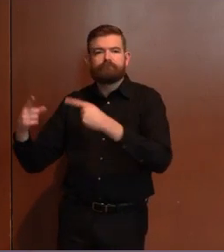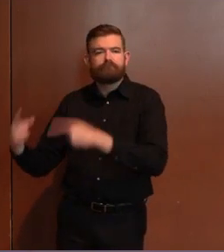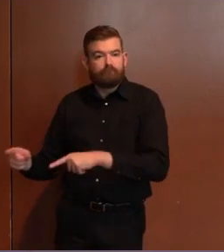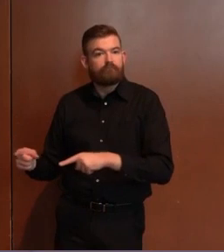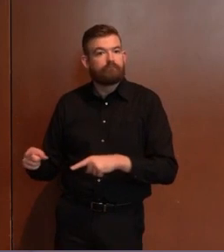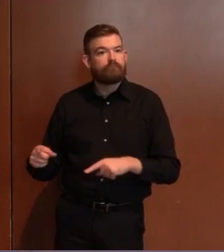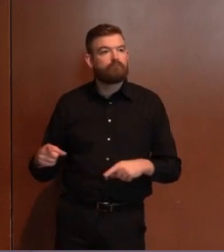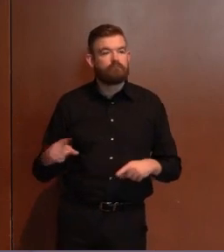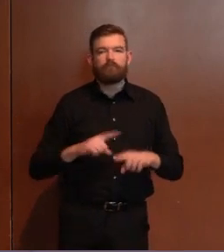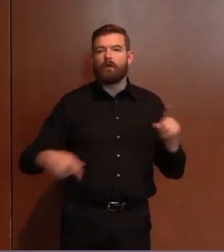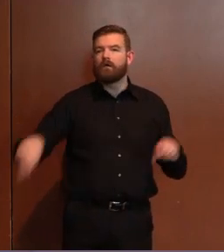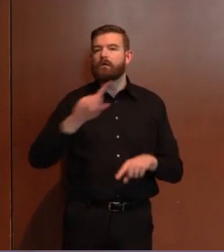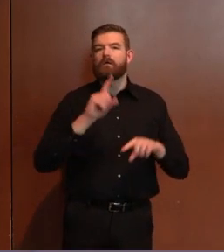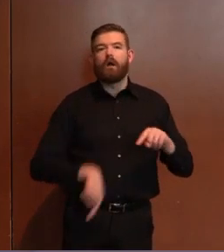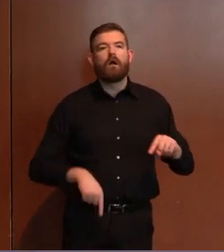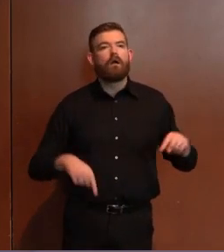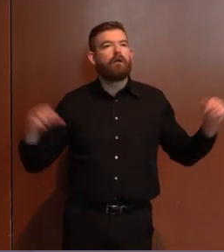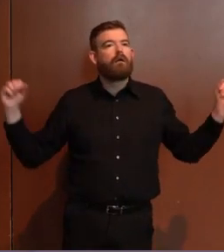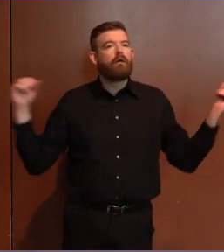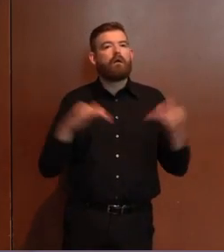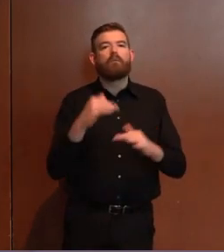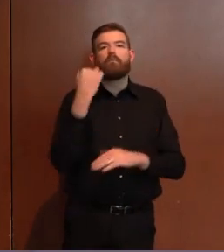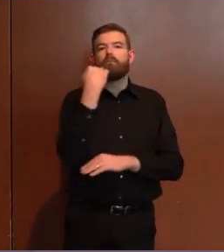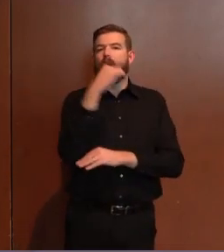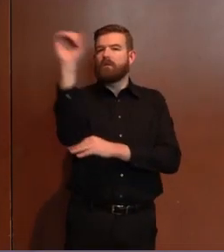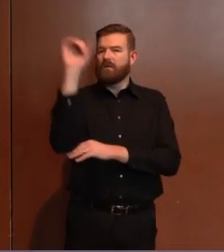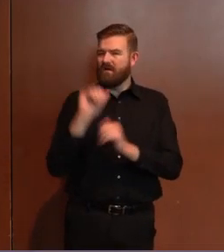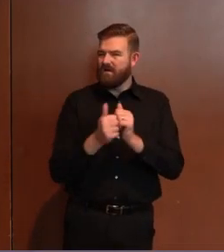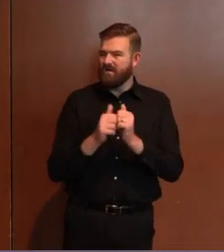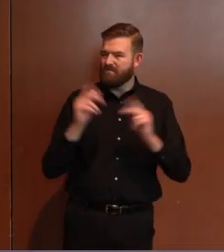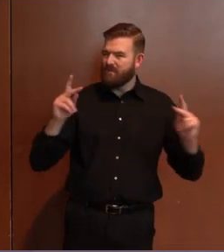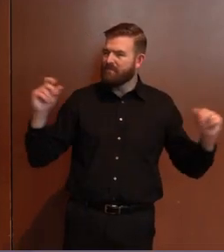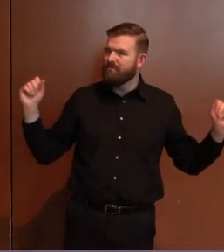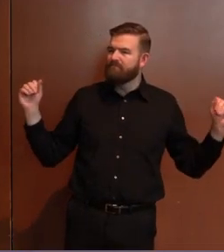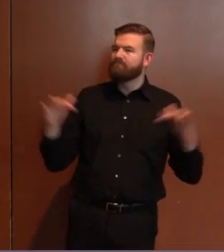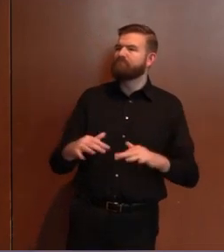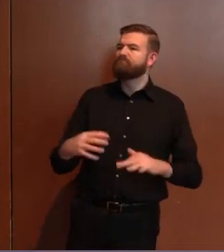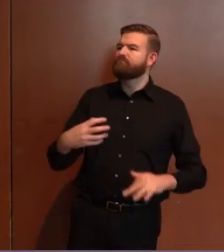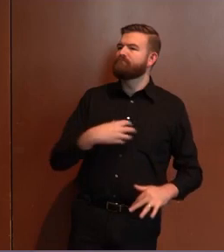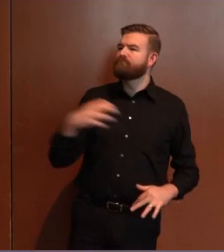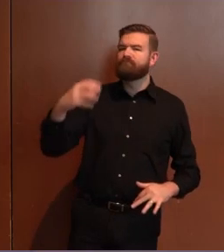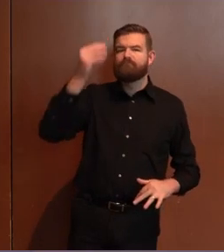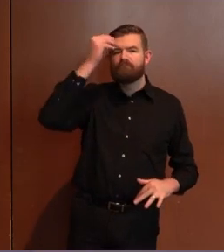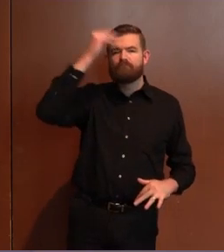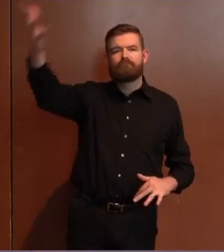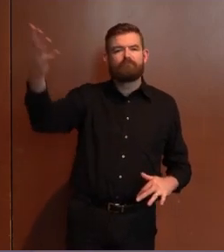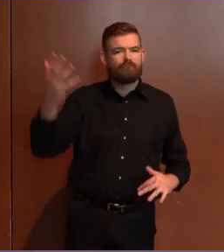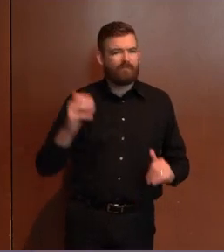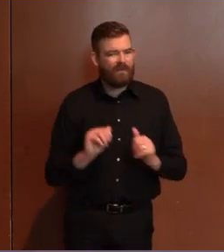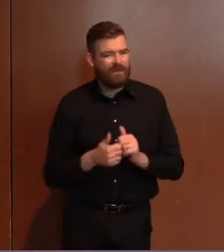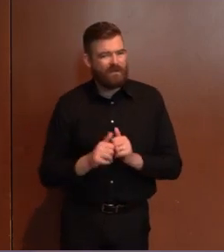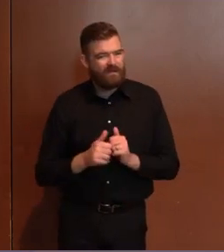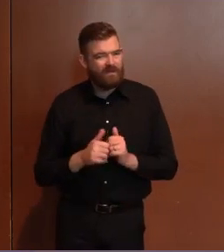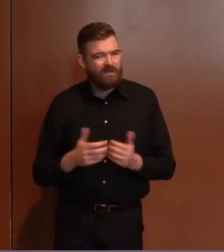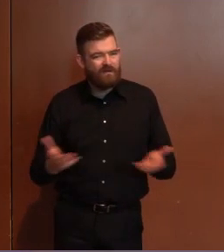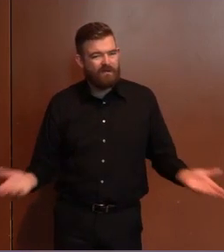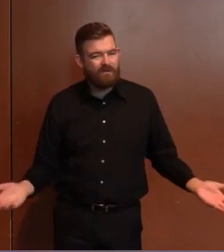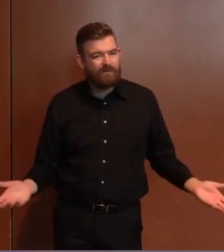voices heard and do it in a responsible way? What do you think is the best way for them to do that?